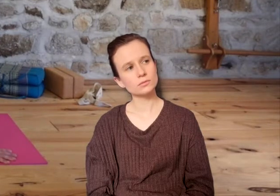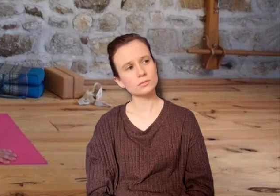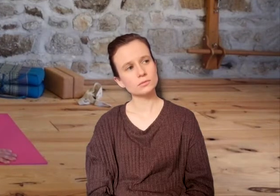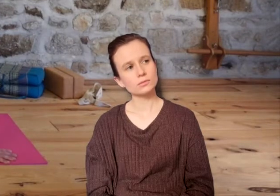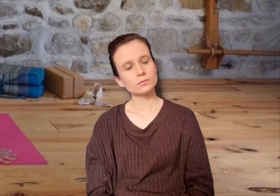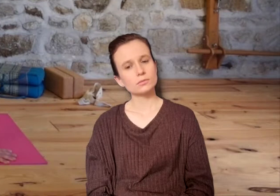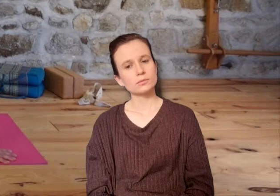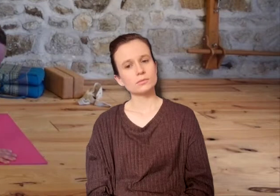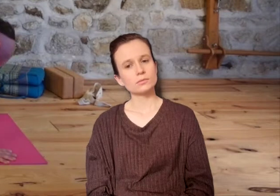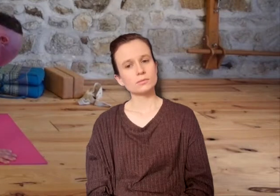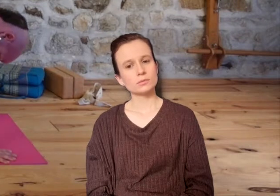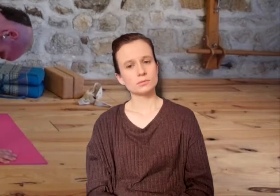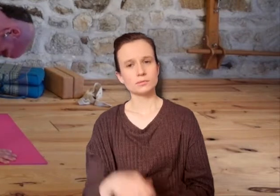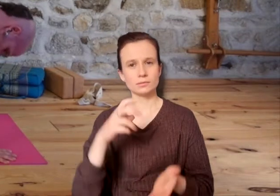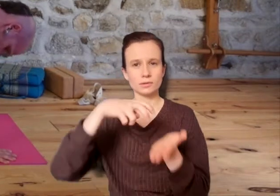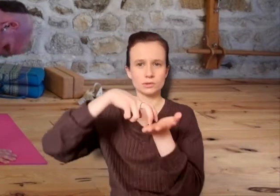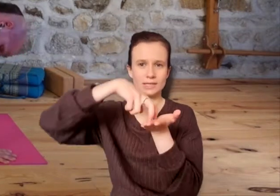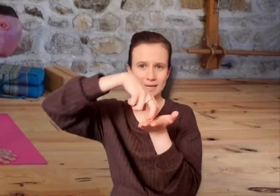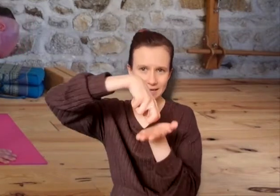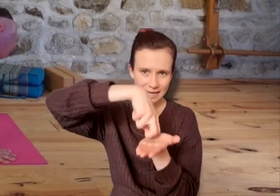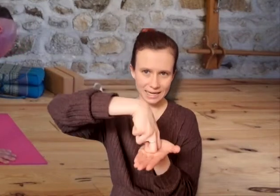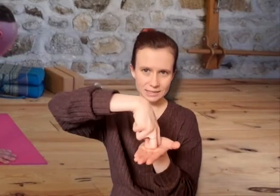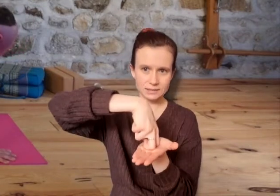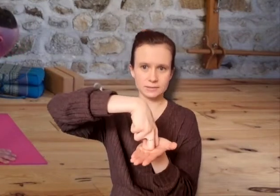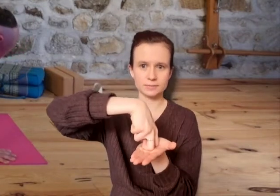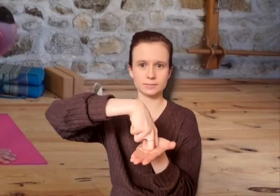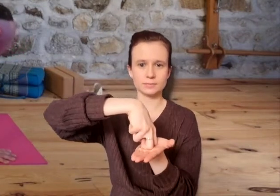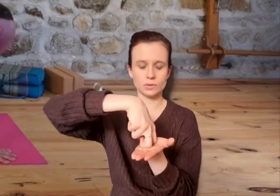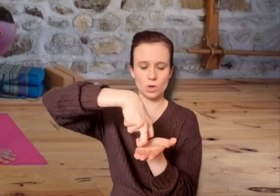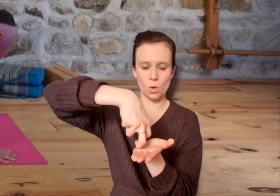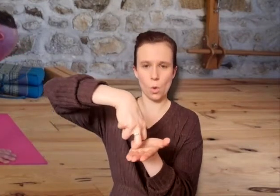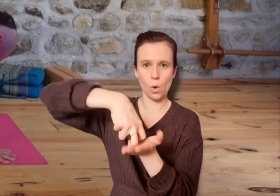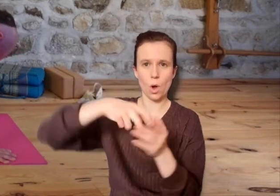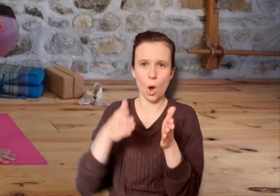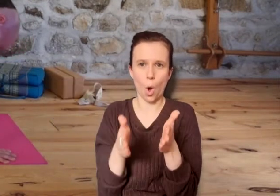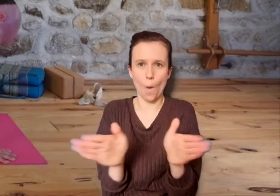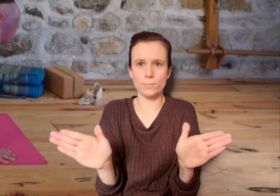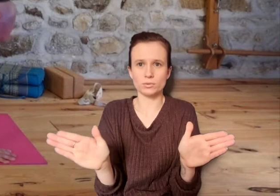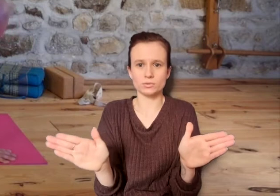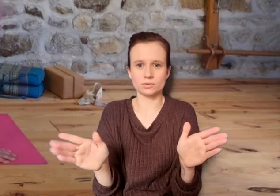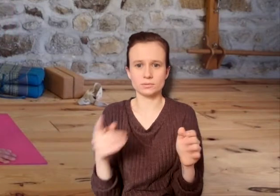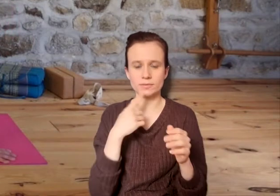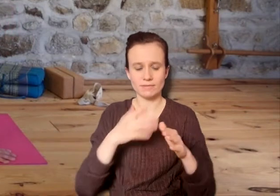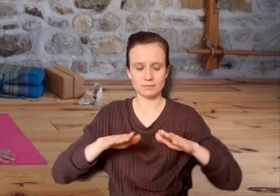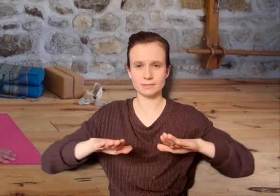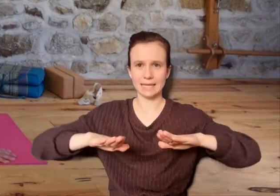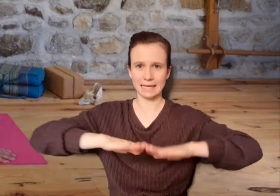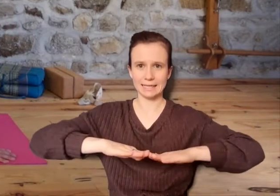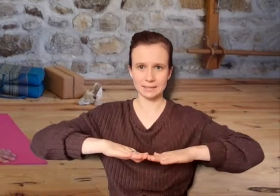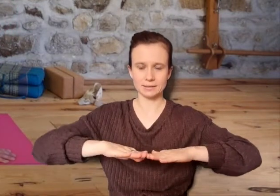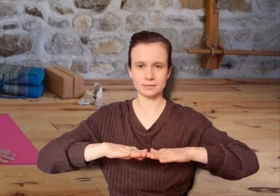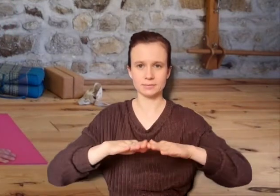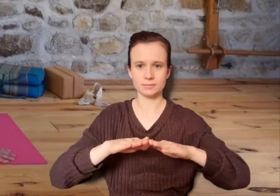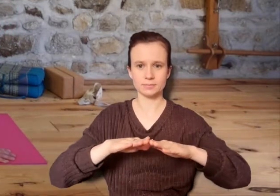From there, just come to your knees. We're going to open those knees nice and wide, feet nice and close, and you're going to